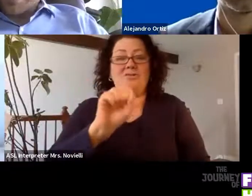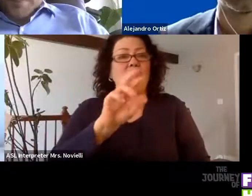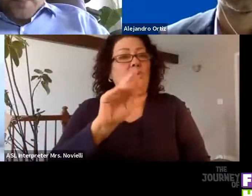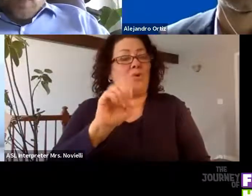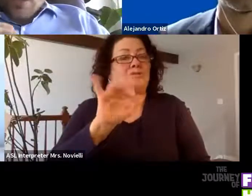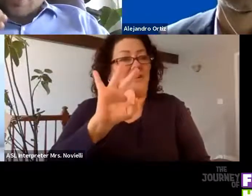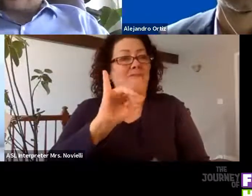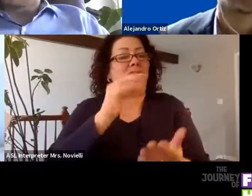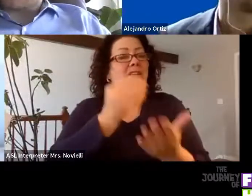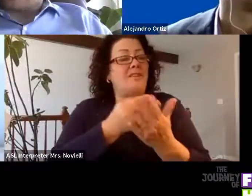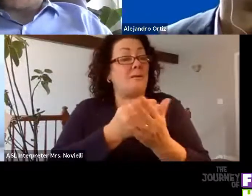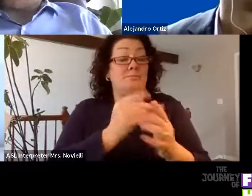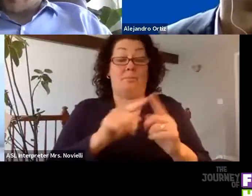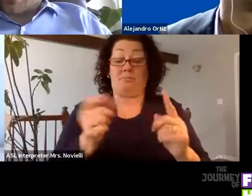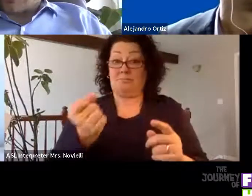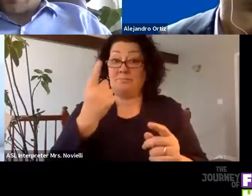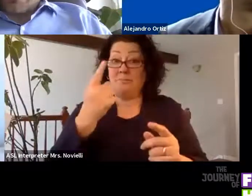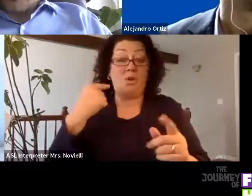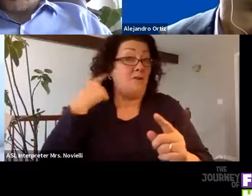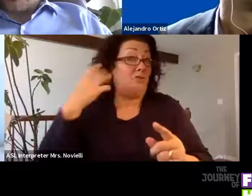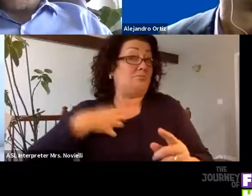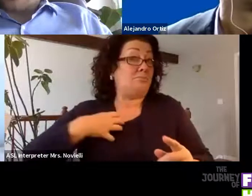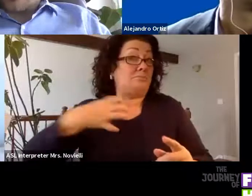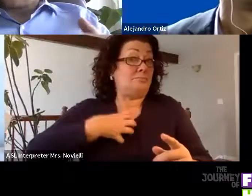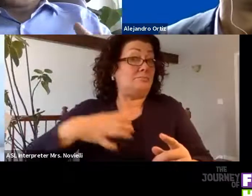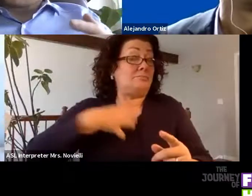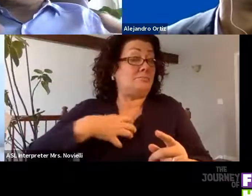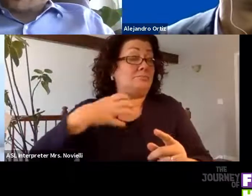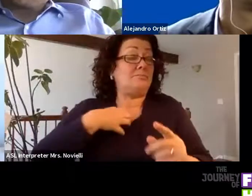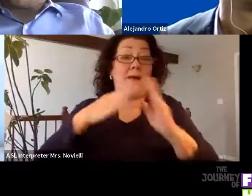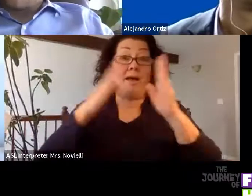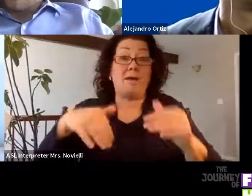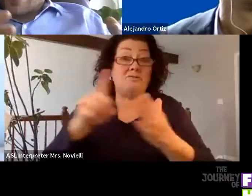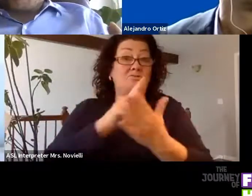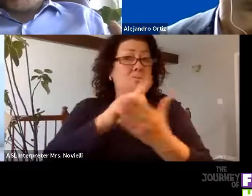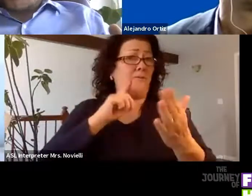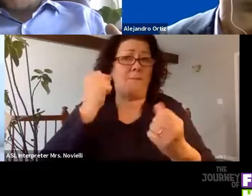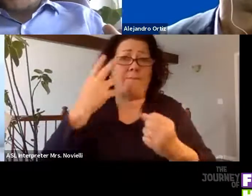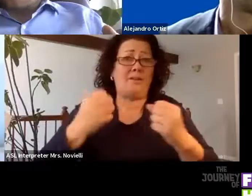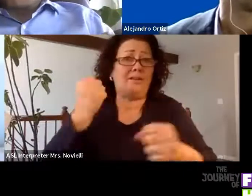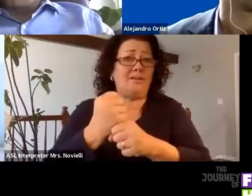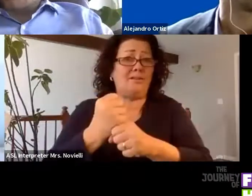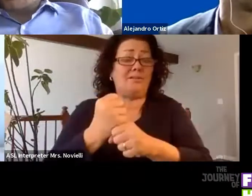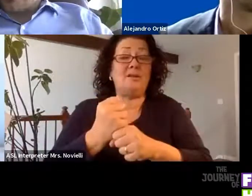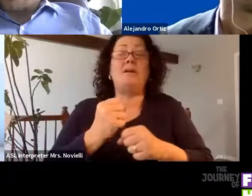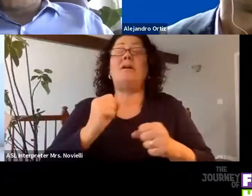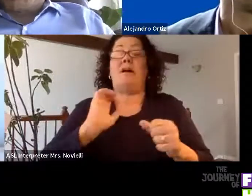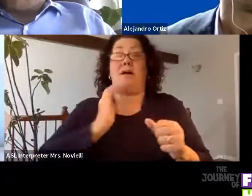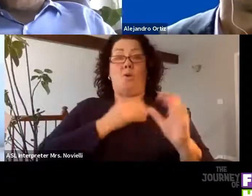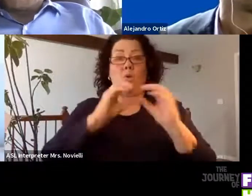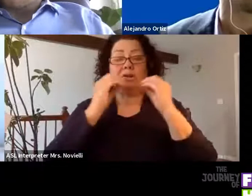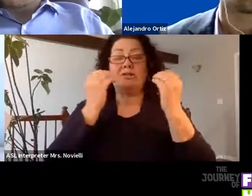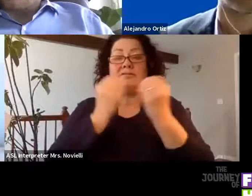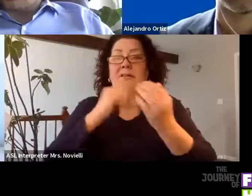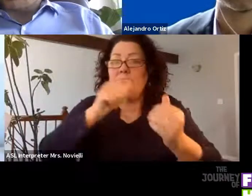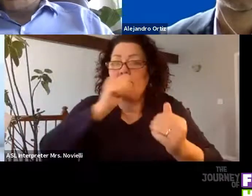years alleging housing discrimination. So to combat this problem, our organization launched an